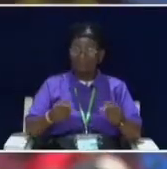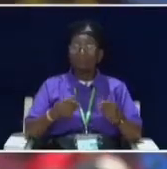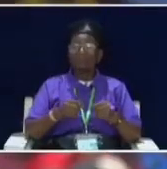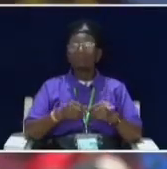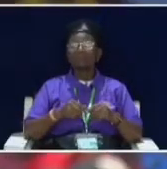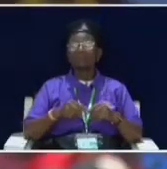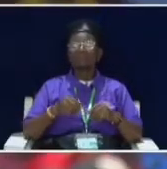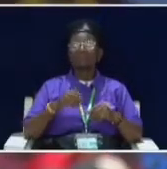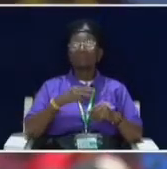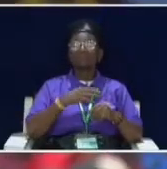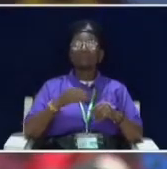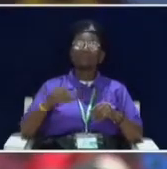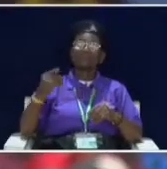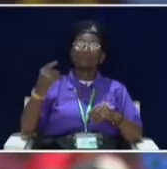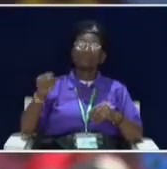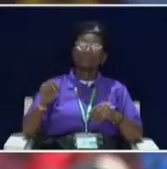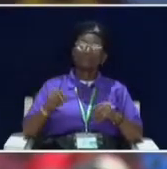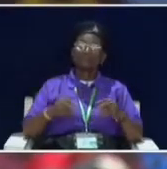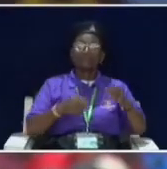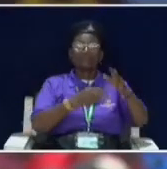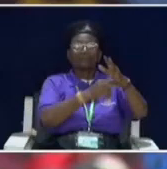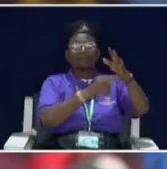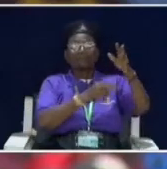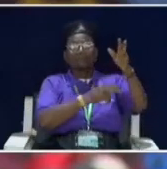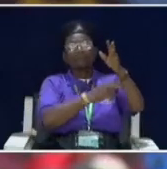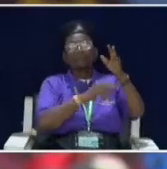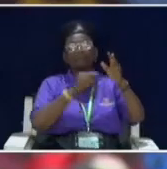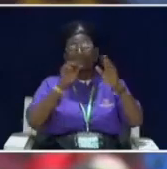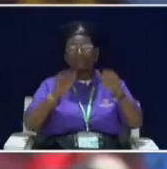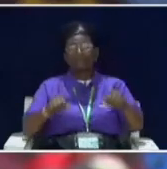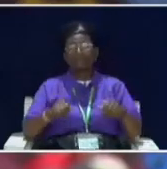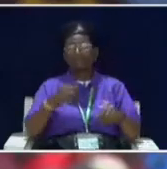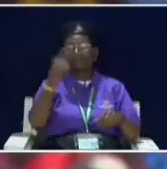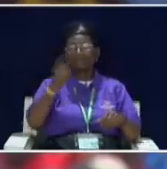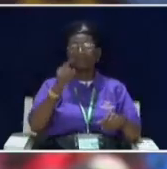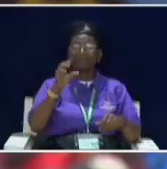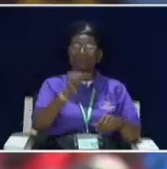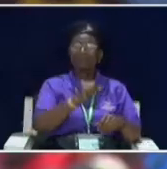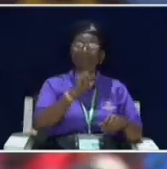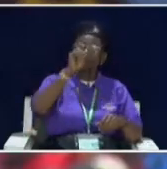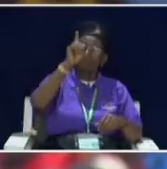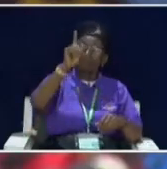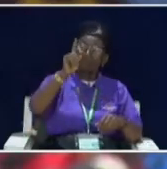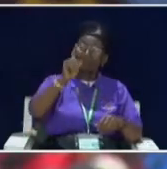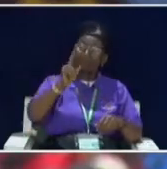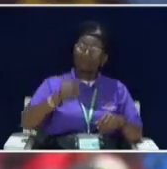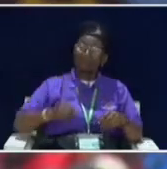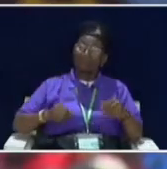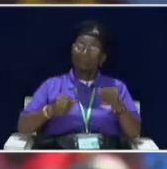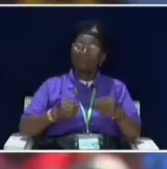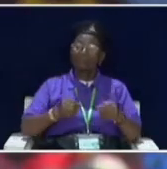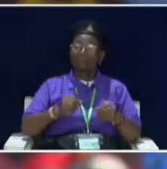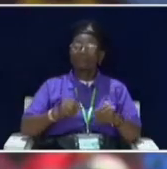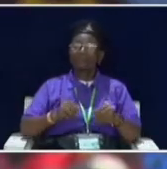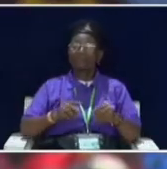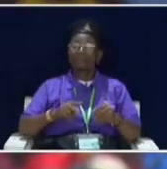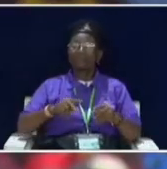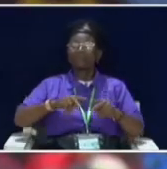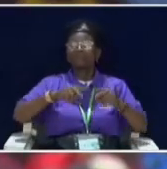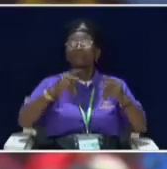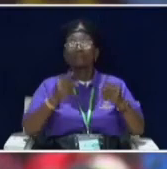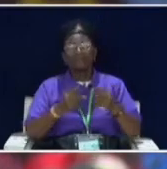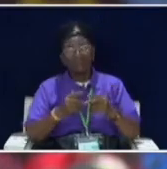And the bridge can only take one vehicle at a time. Oko yen afara yi oko kan soso lo gba